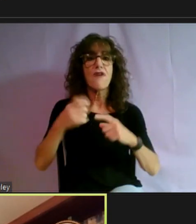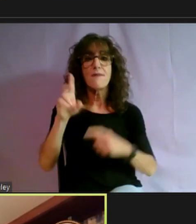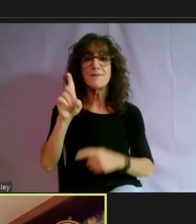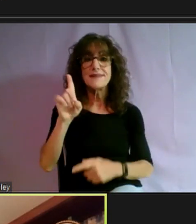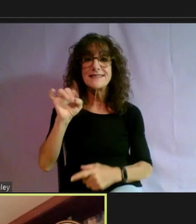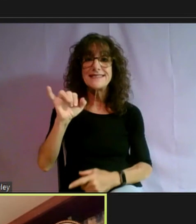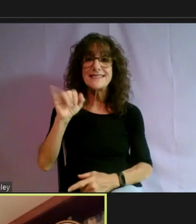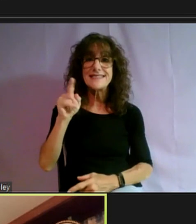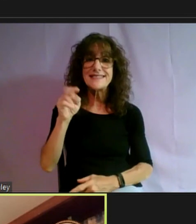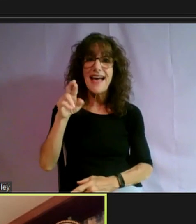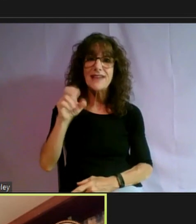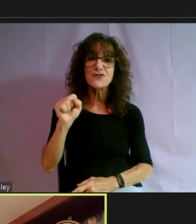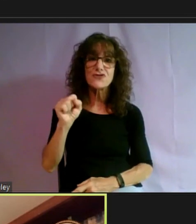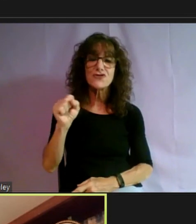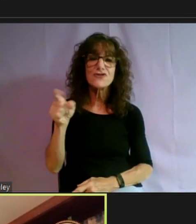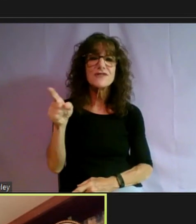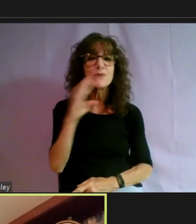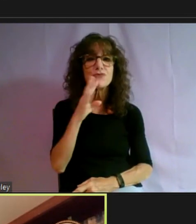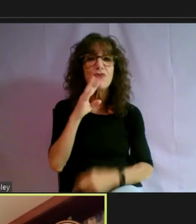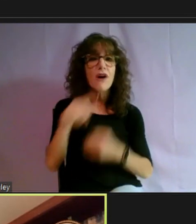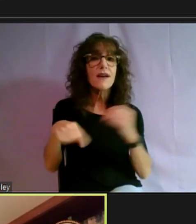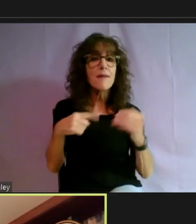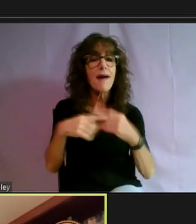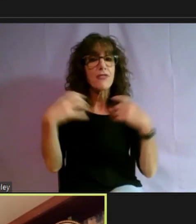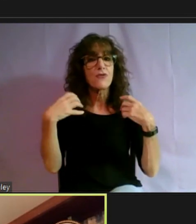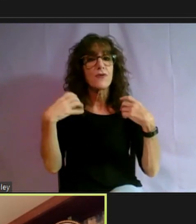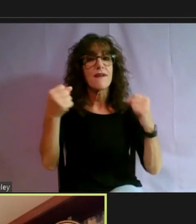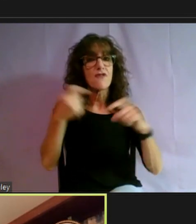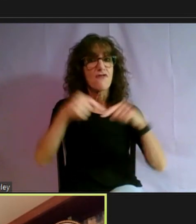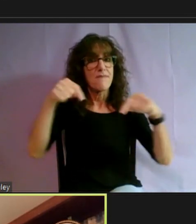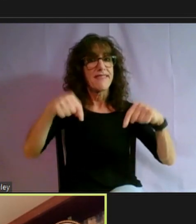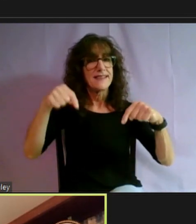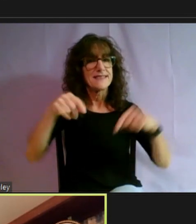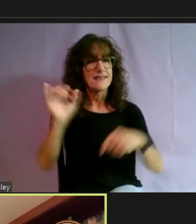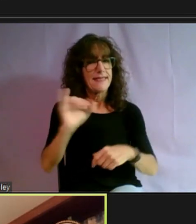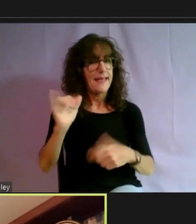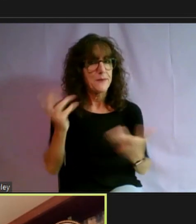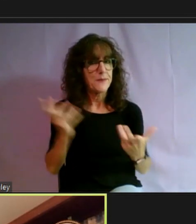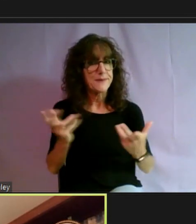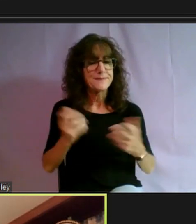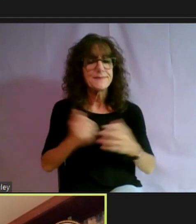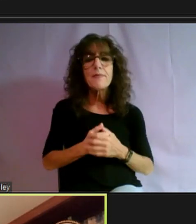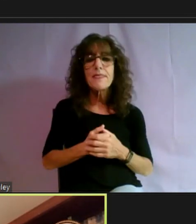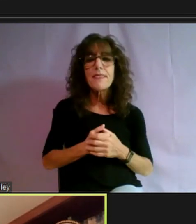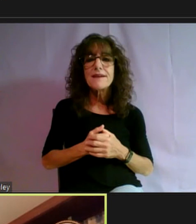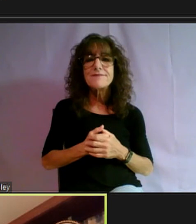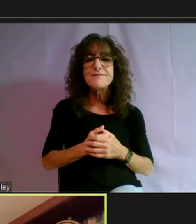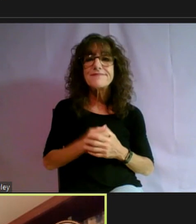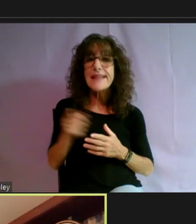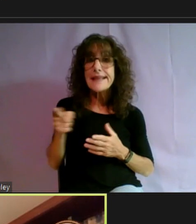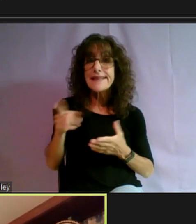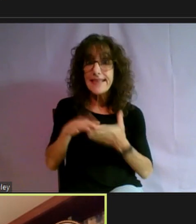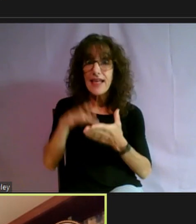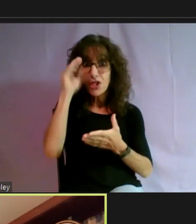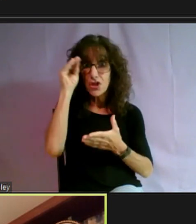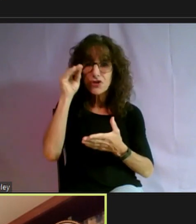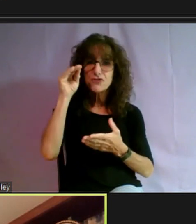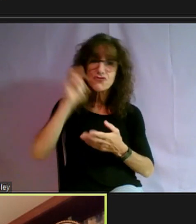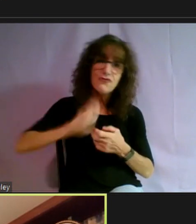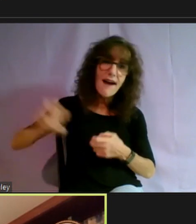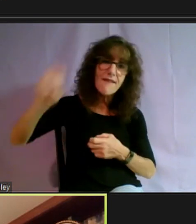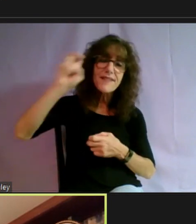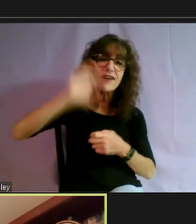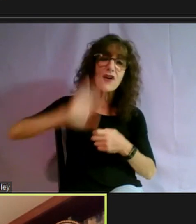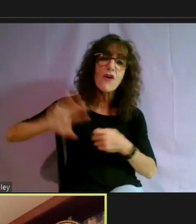was talking about what the recovery from this might be like. And the thing that he had learned going around the world working on